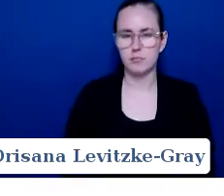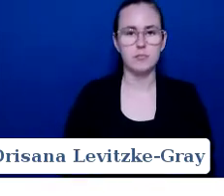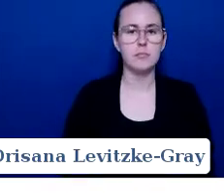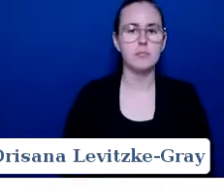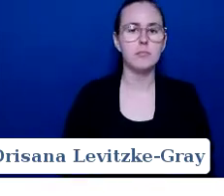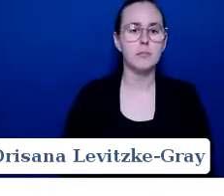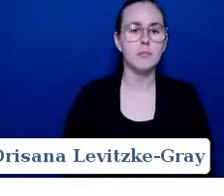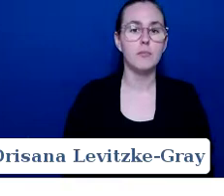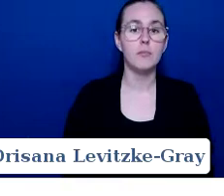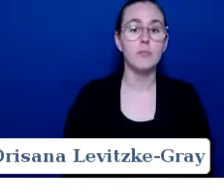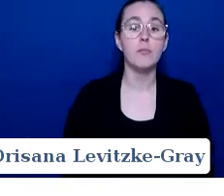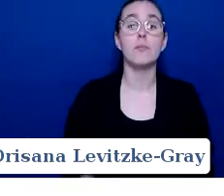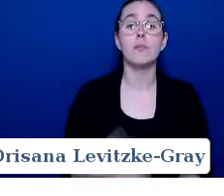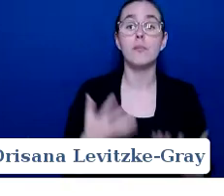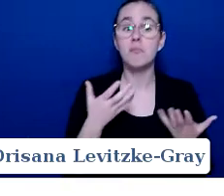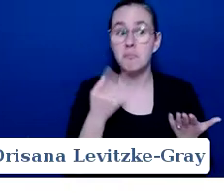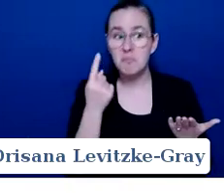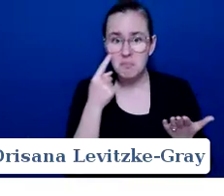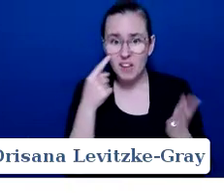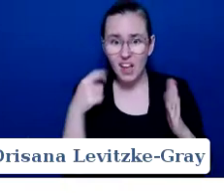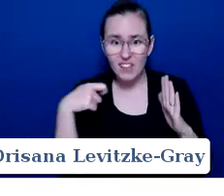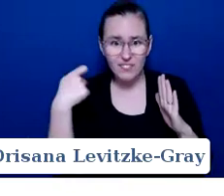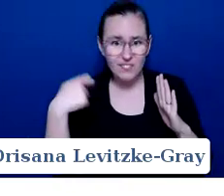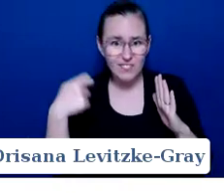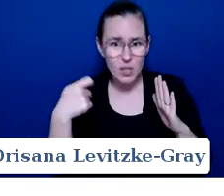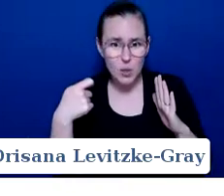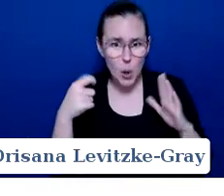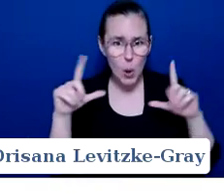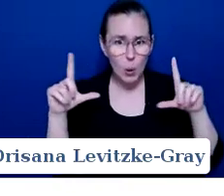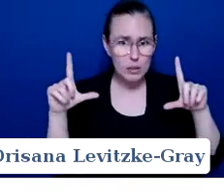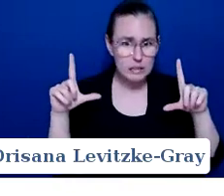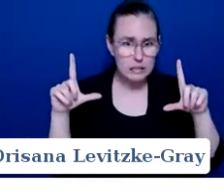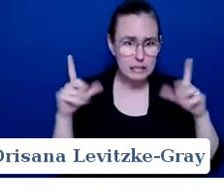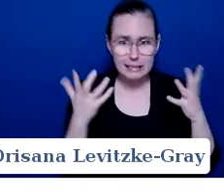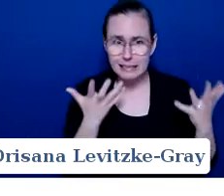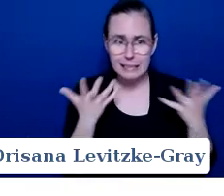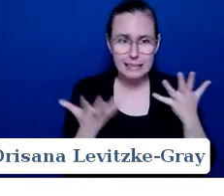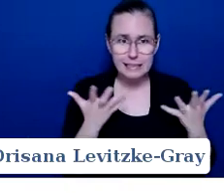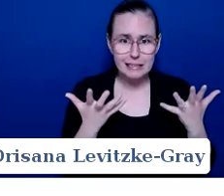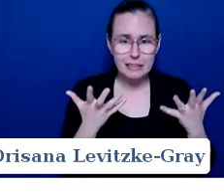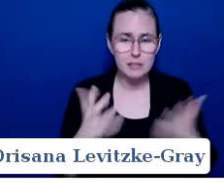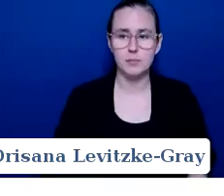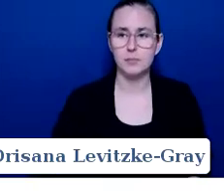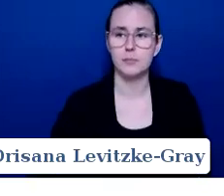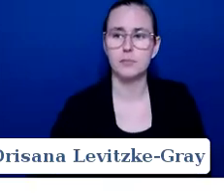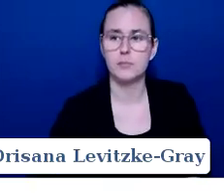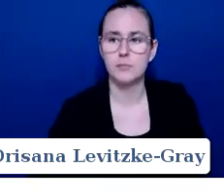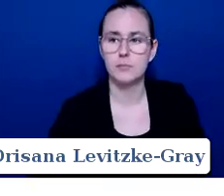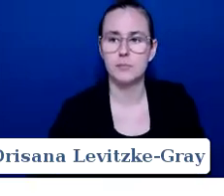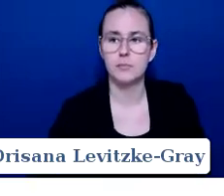stopped my video. So if host can allow me to put the video, I will appear as well. Thank you very much,